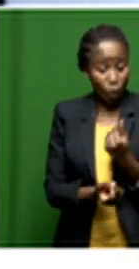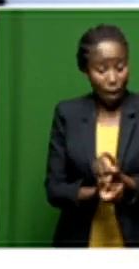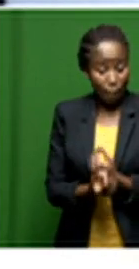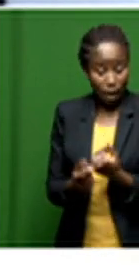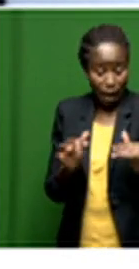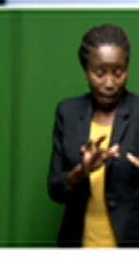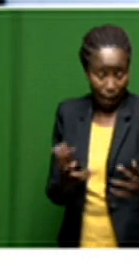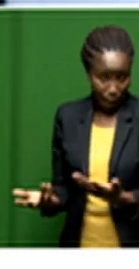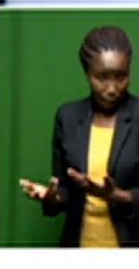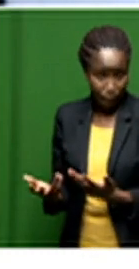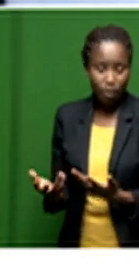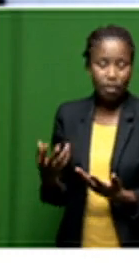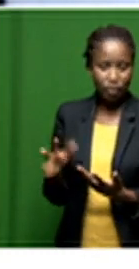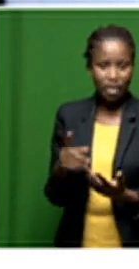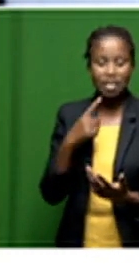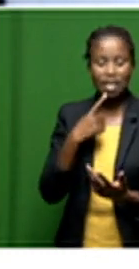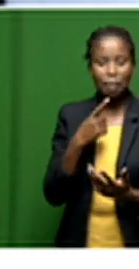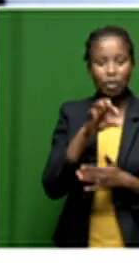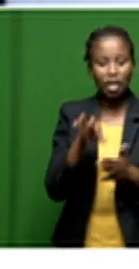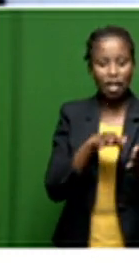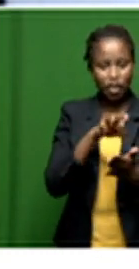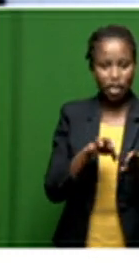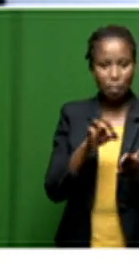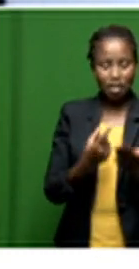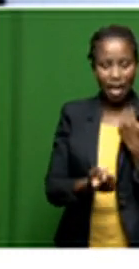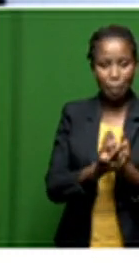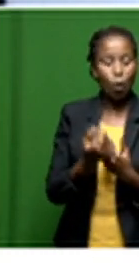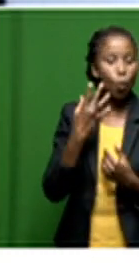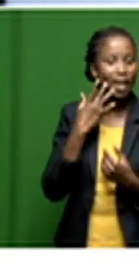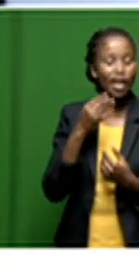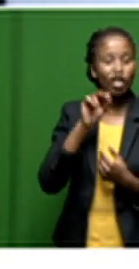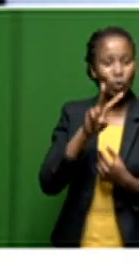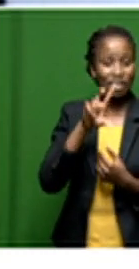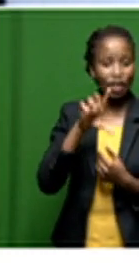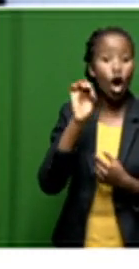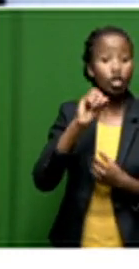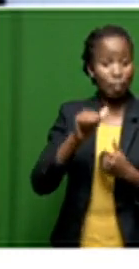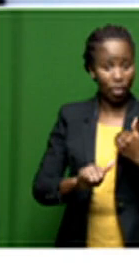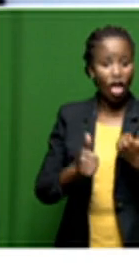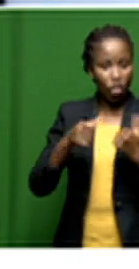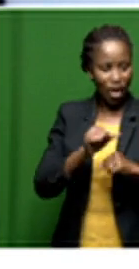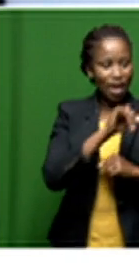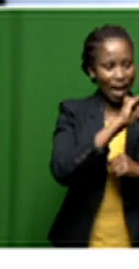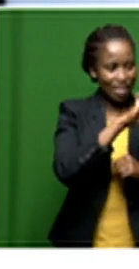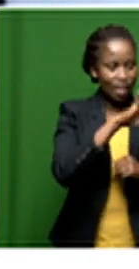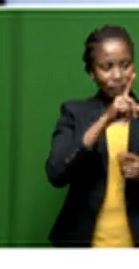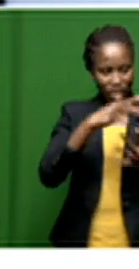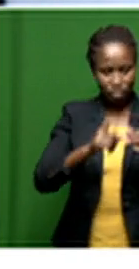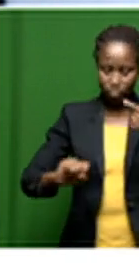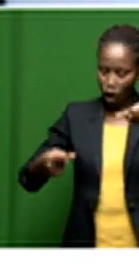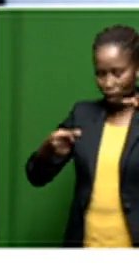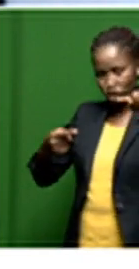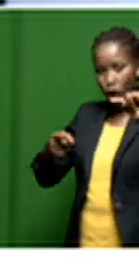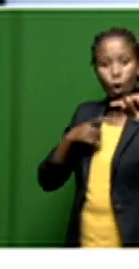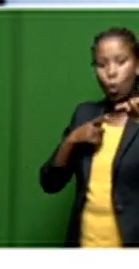promulgated by the minister, the 27th of October. It was then challenged by the IEC, and they